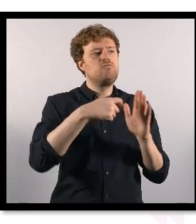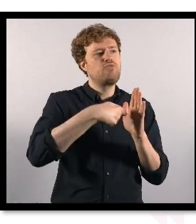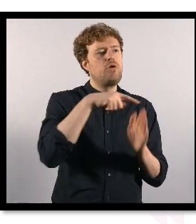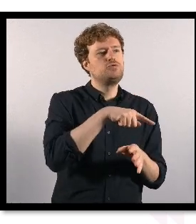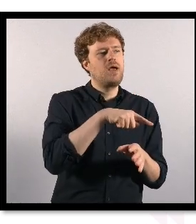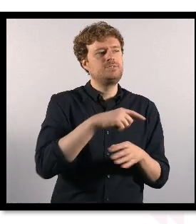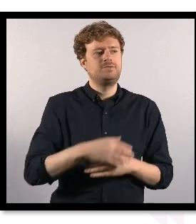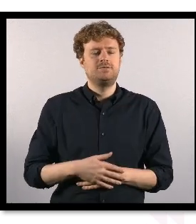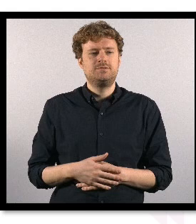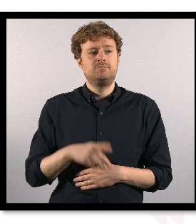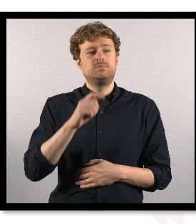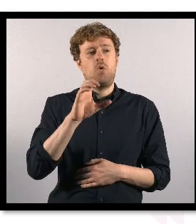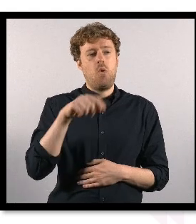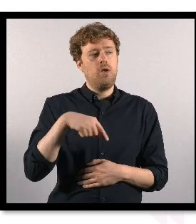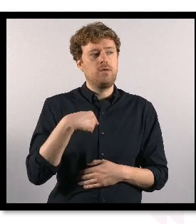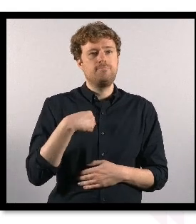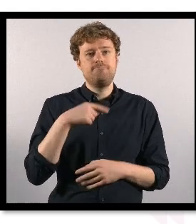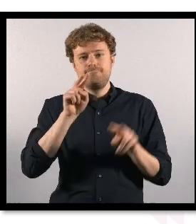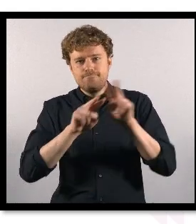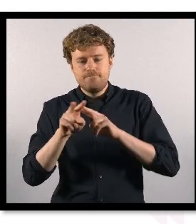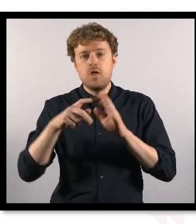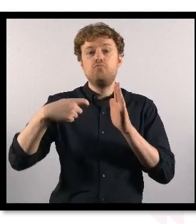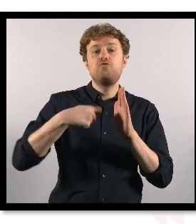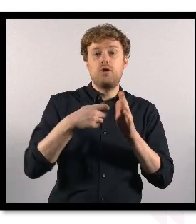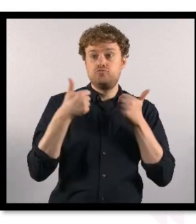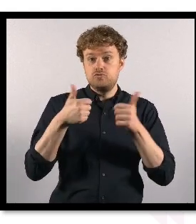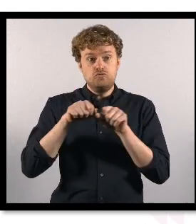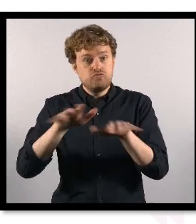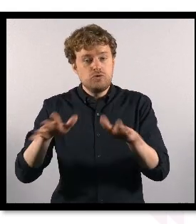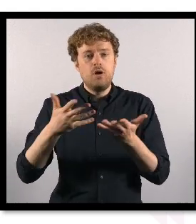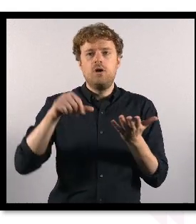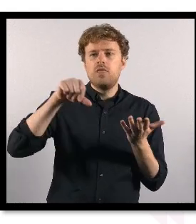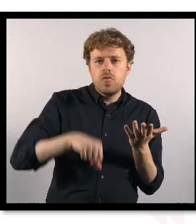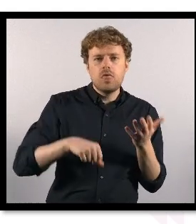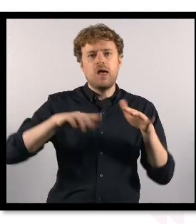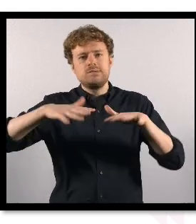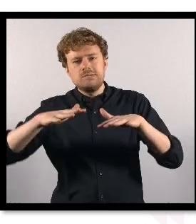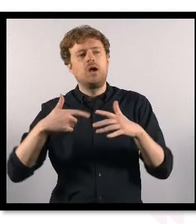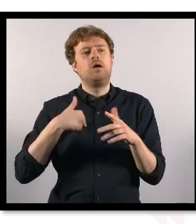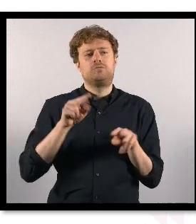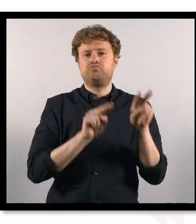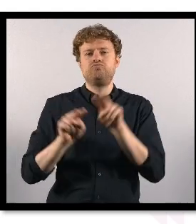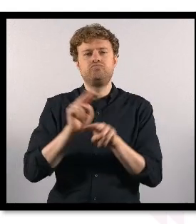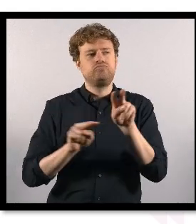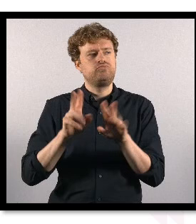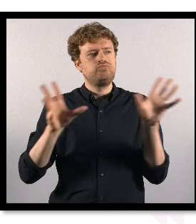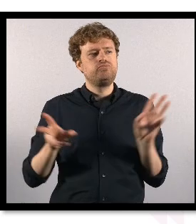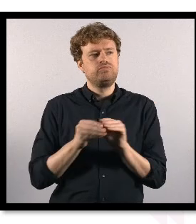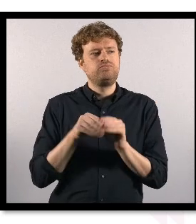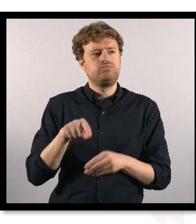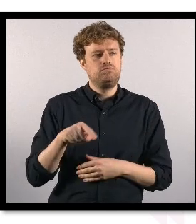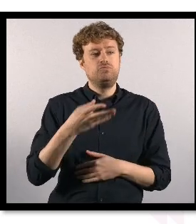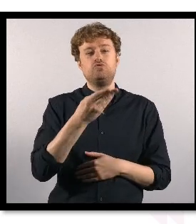You also can notice from this graph that we are growing exponentially. It took us 6 years to welcome 100 projects within our